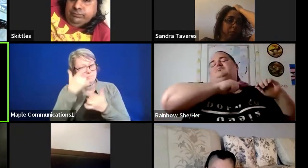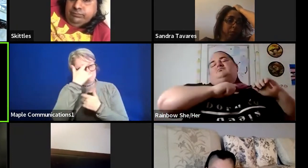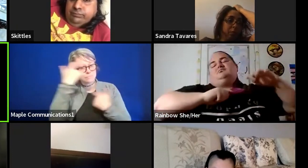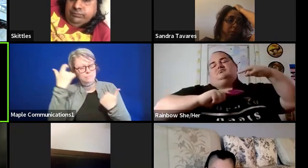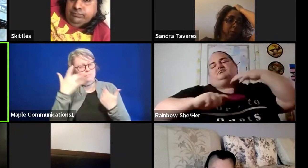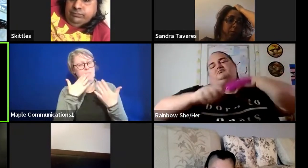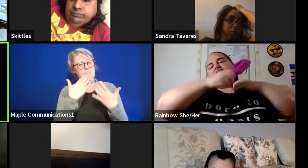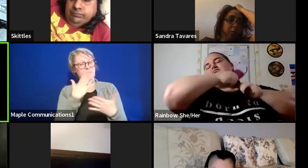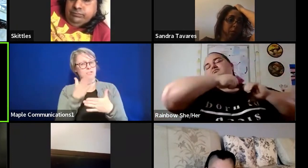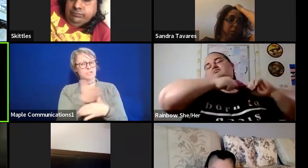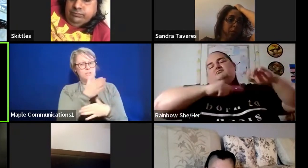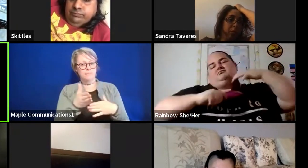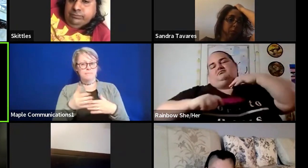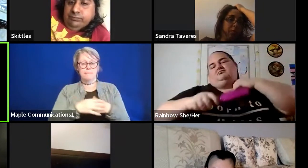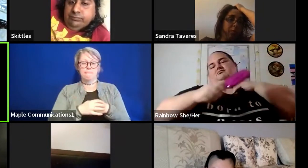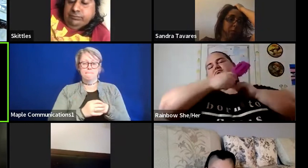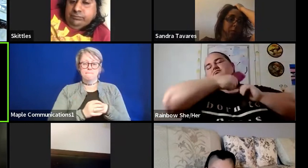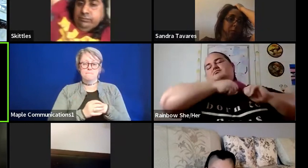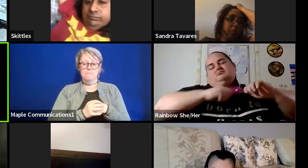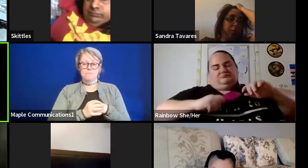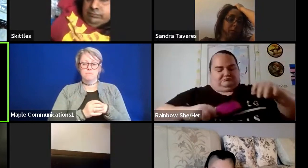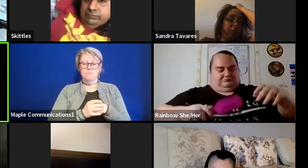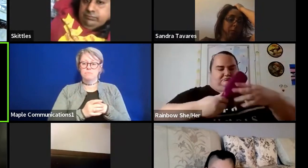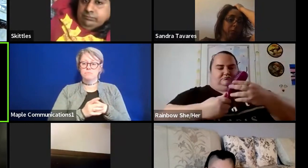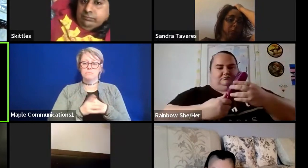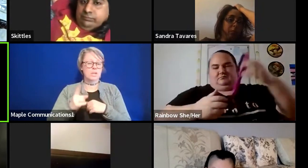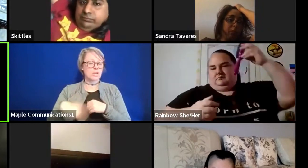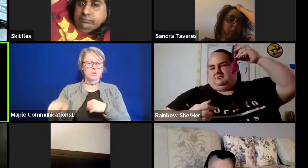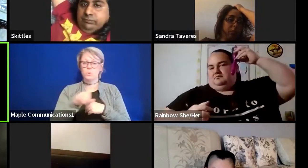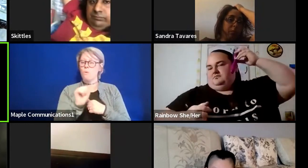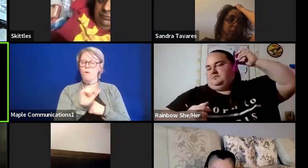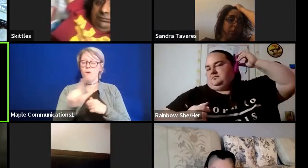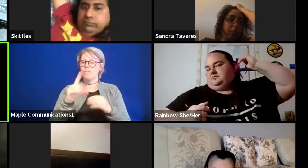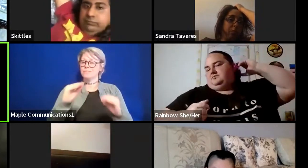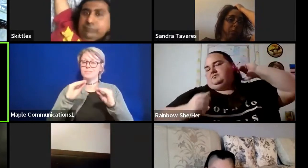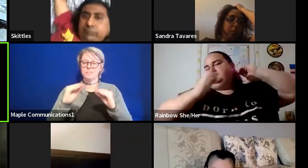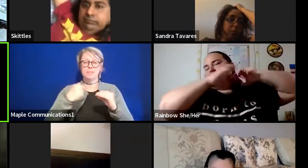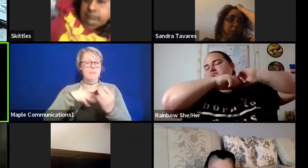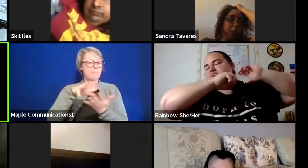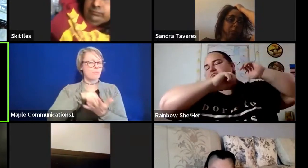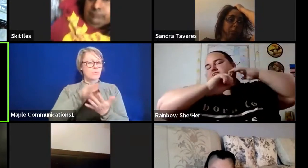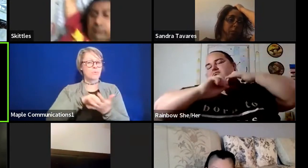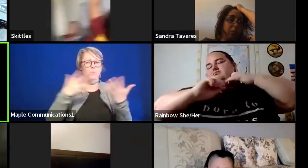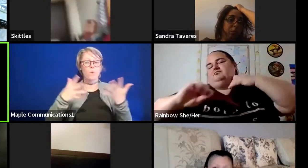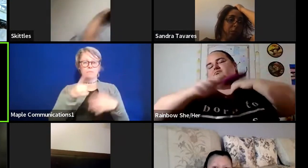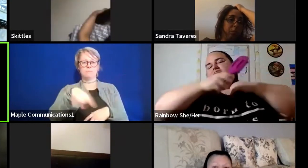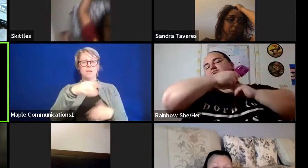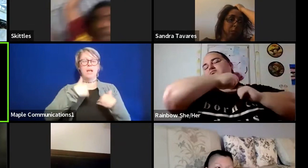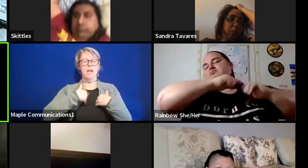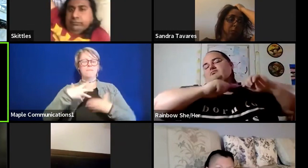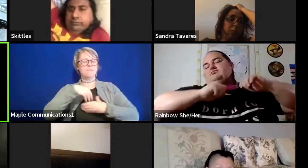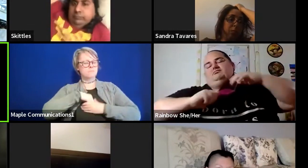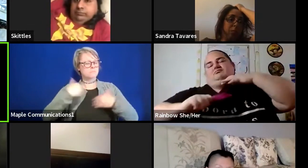that you teach me, and I'm always learning every time I'm with you, is just how much strength and how much